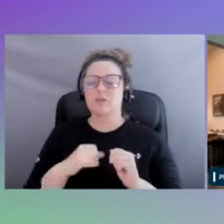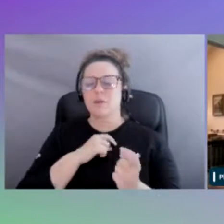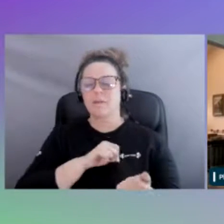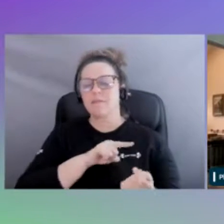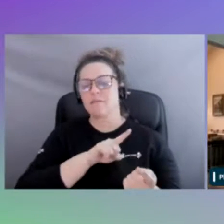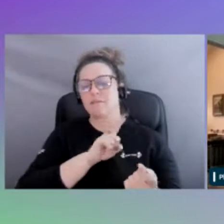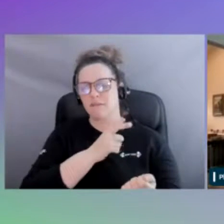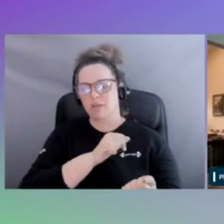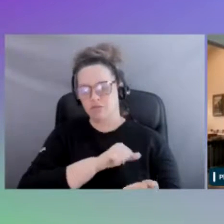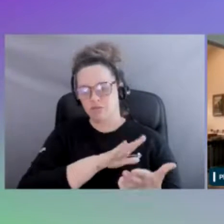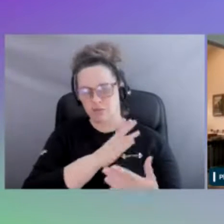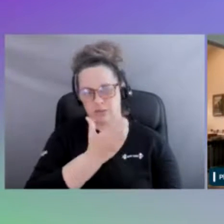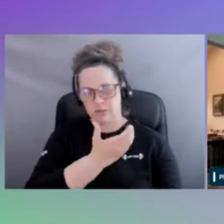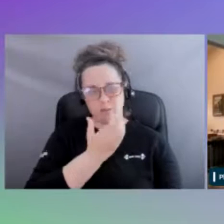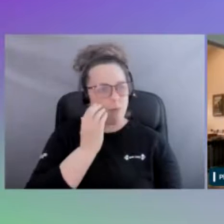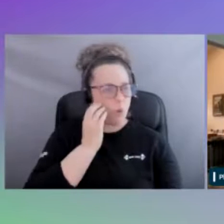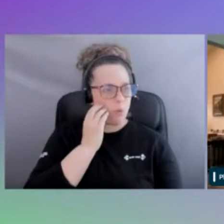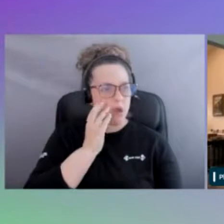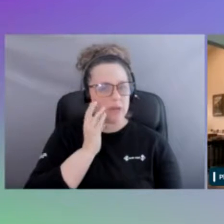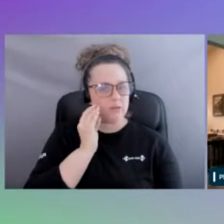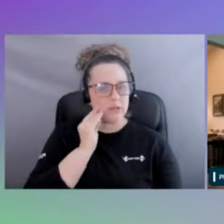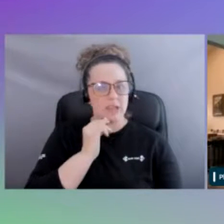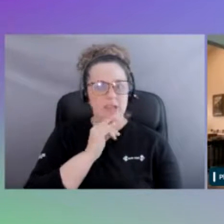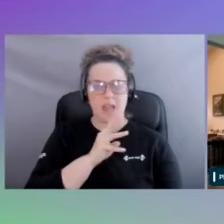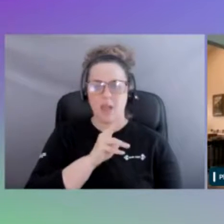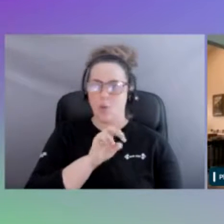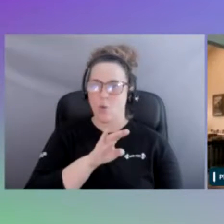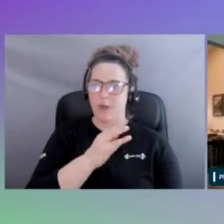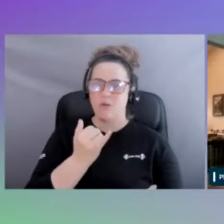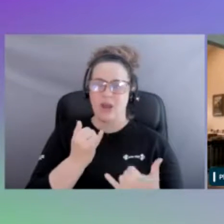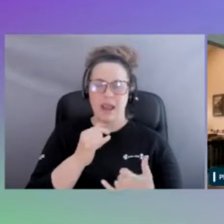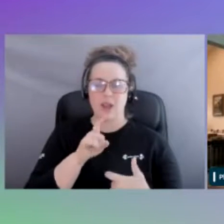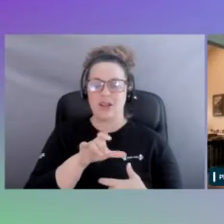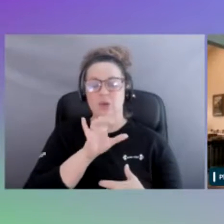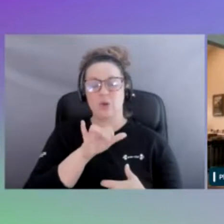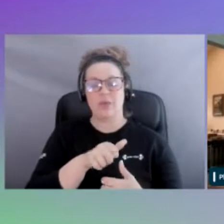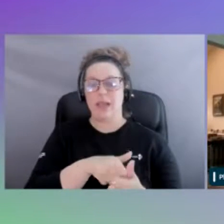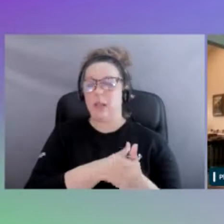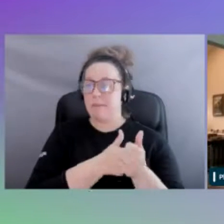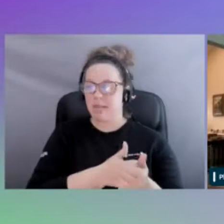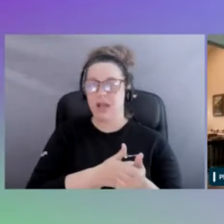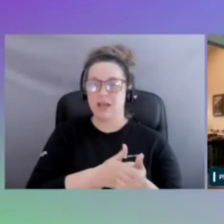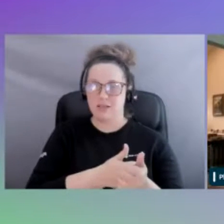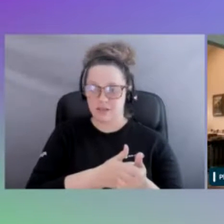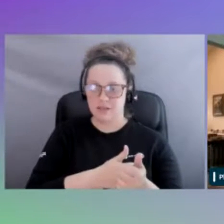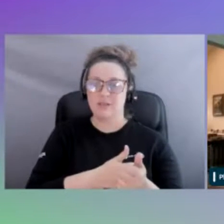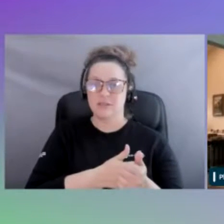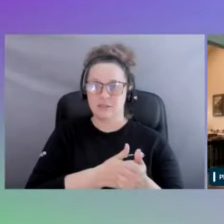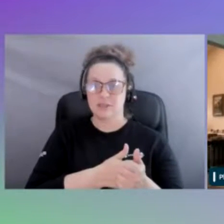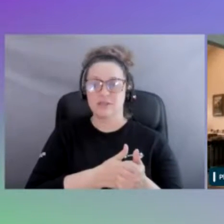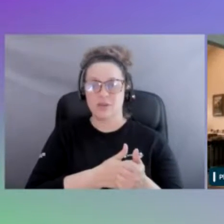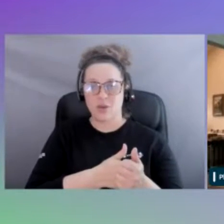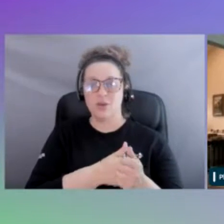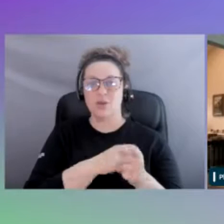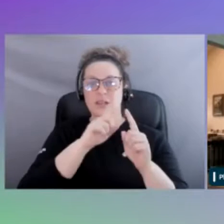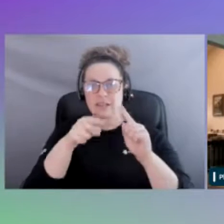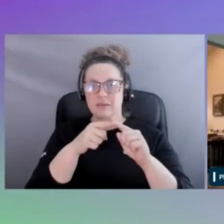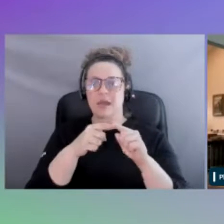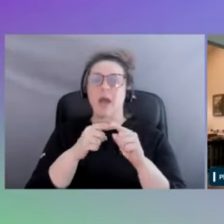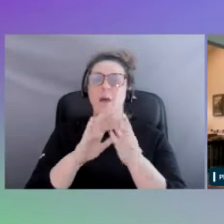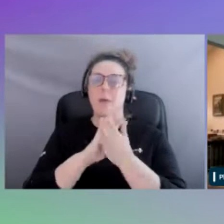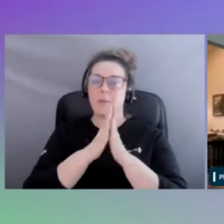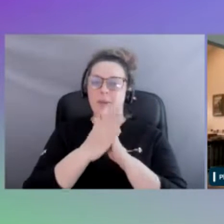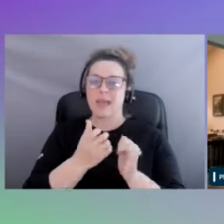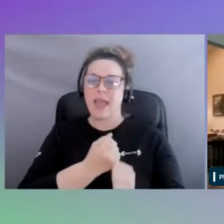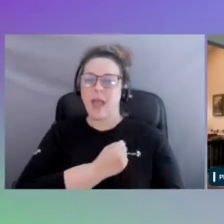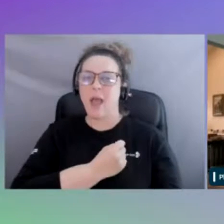the mobile experience? Because in web right now, you really need to do this compliance bit. So it's about being